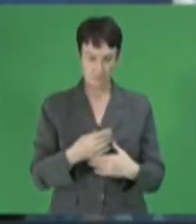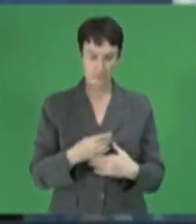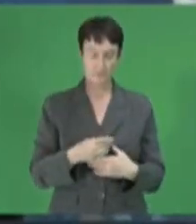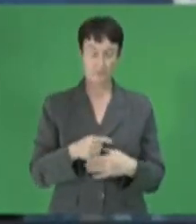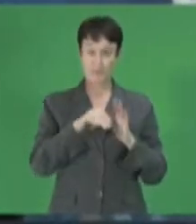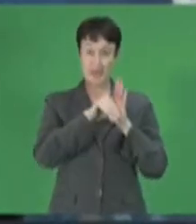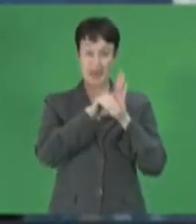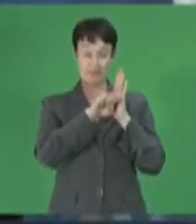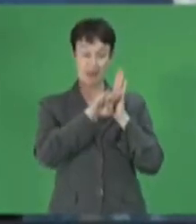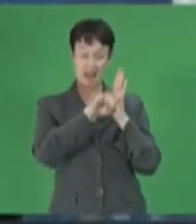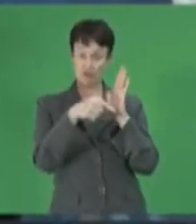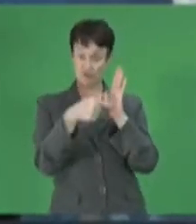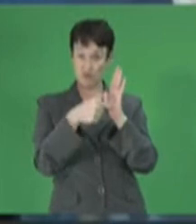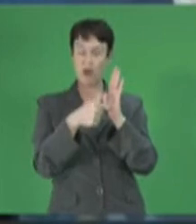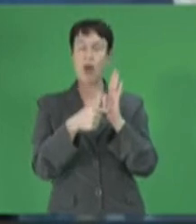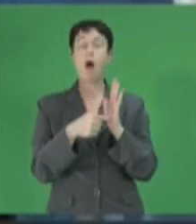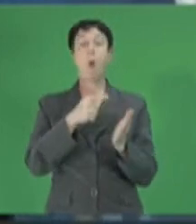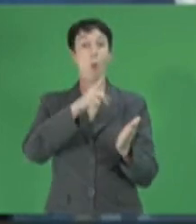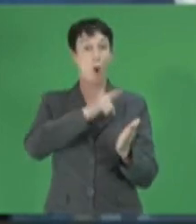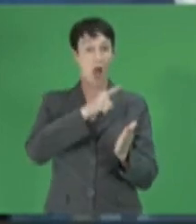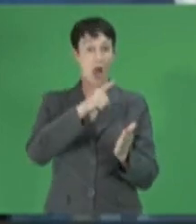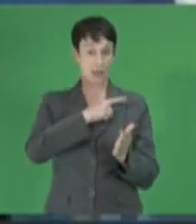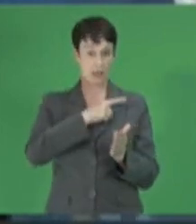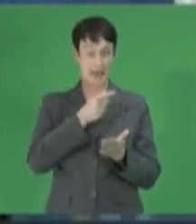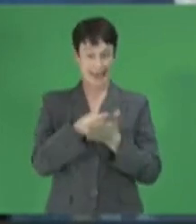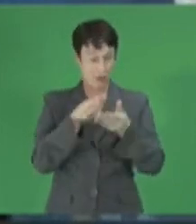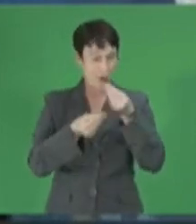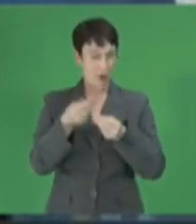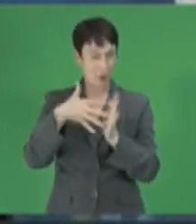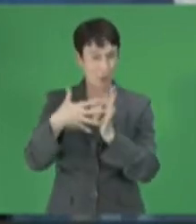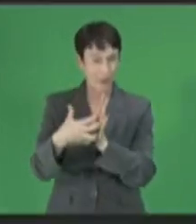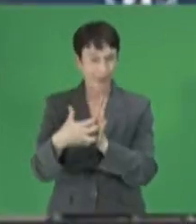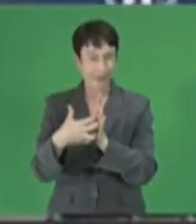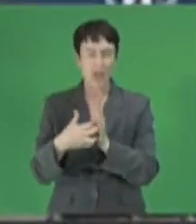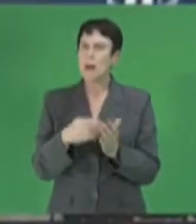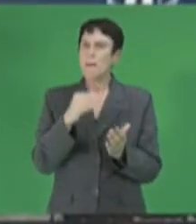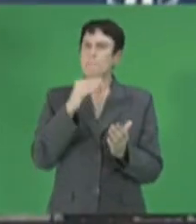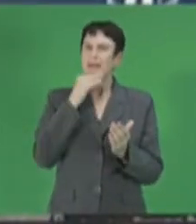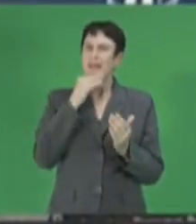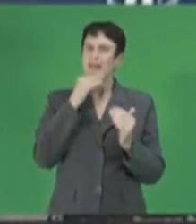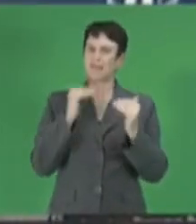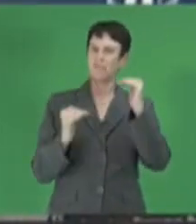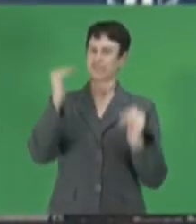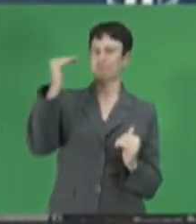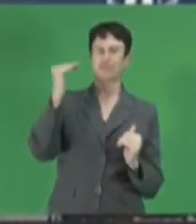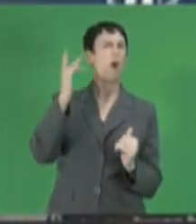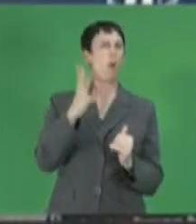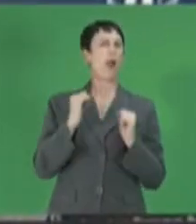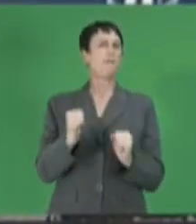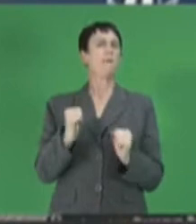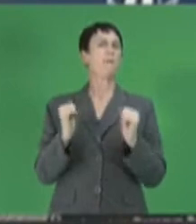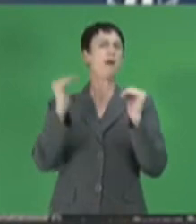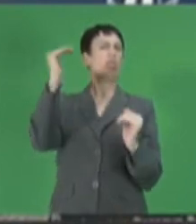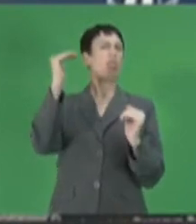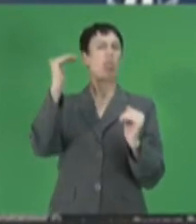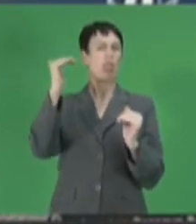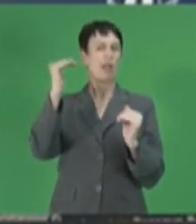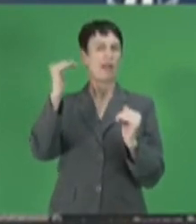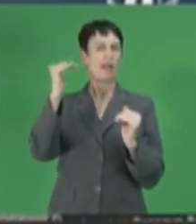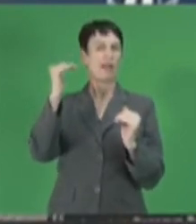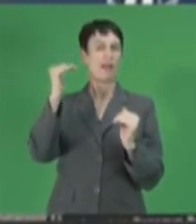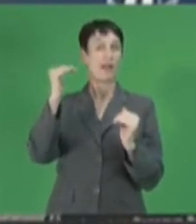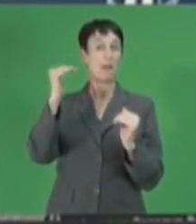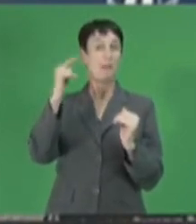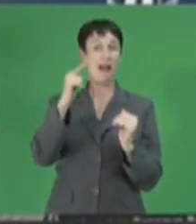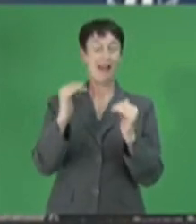weak demand and weak economy, then the output gap would not be closing. The output gap is closing precisely